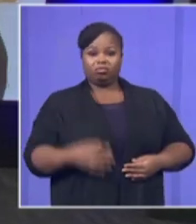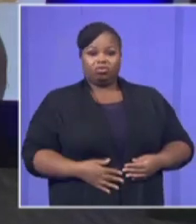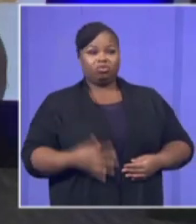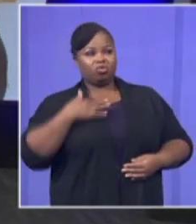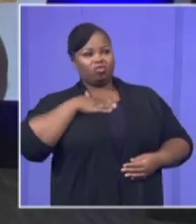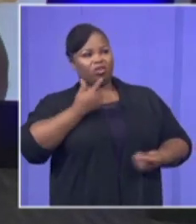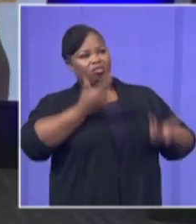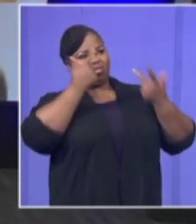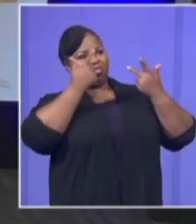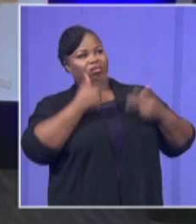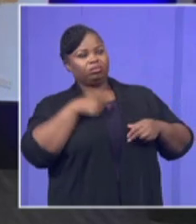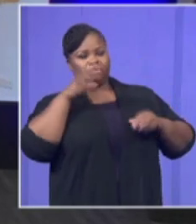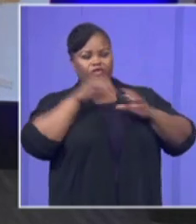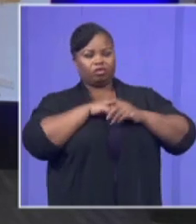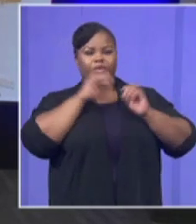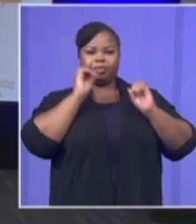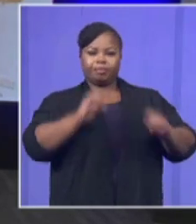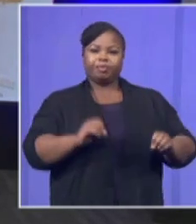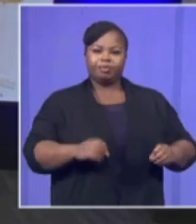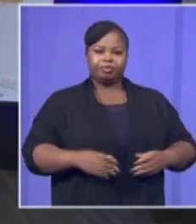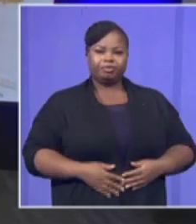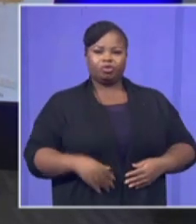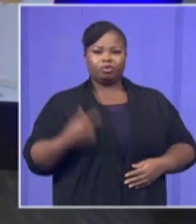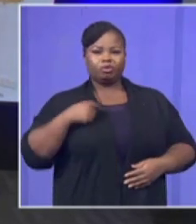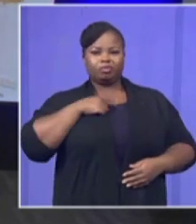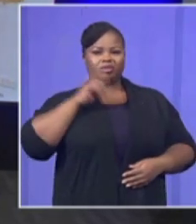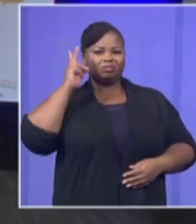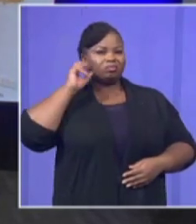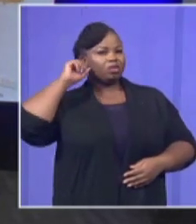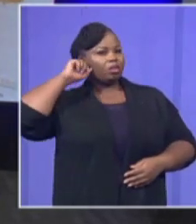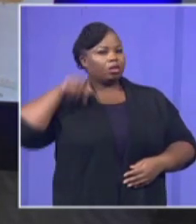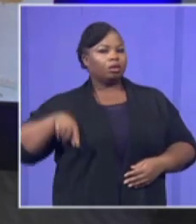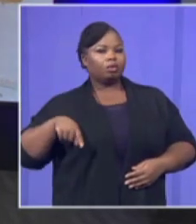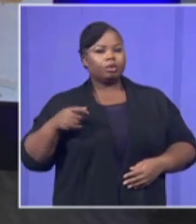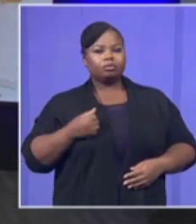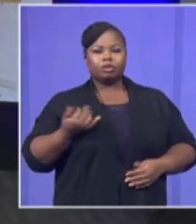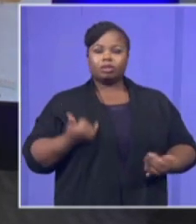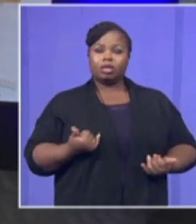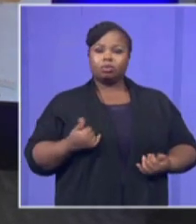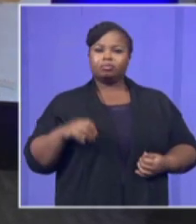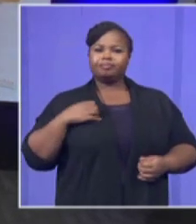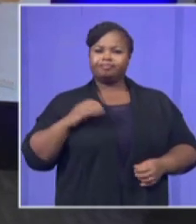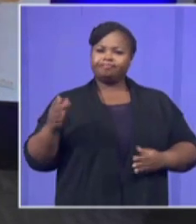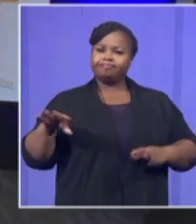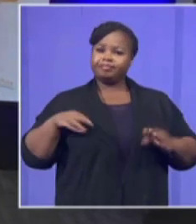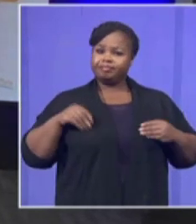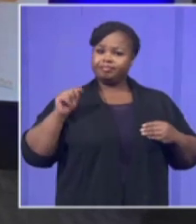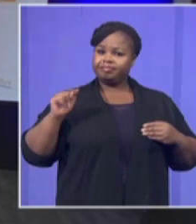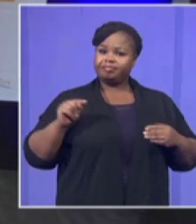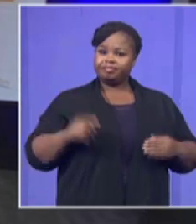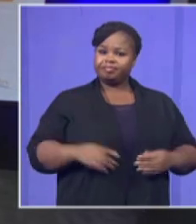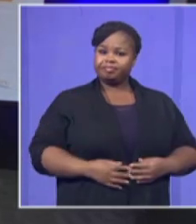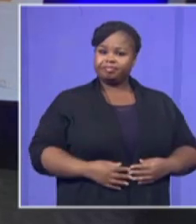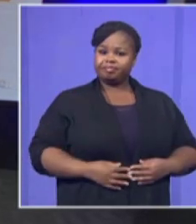was not involved and was not really listening to their plight as artists. How have they received this initiative?